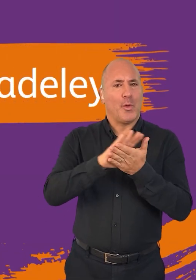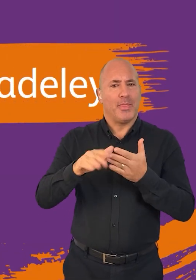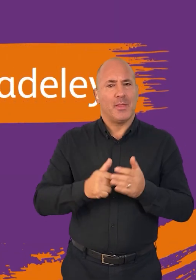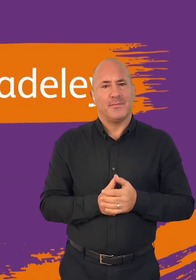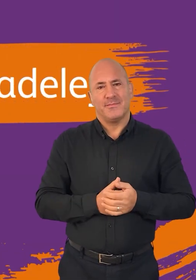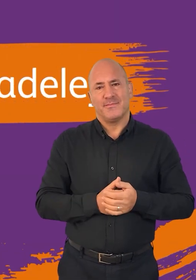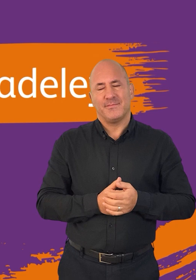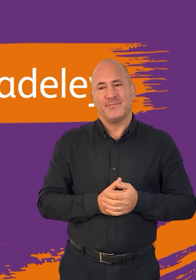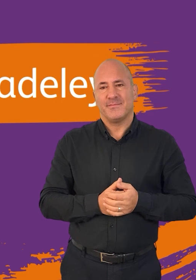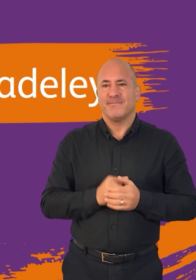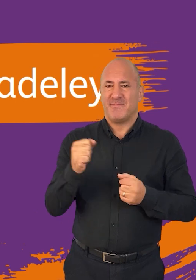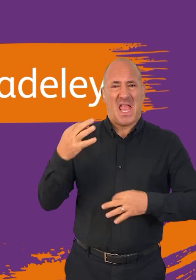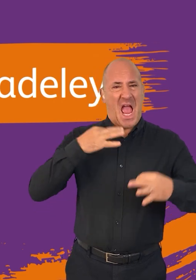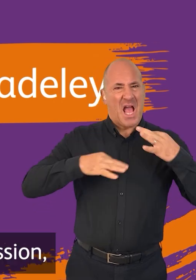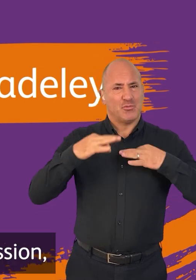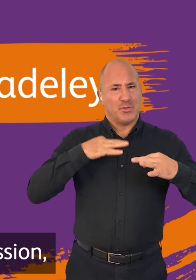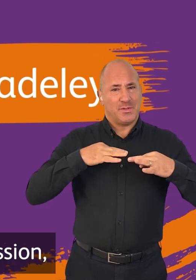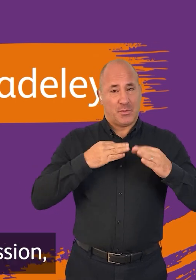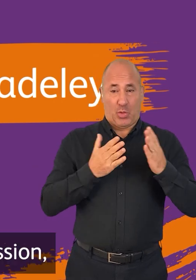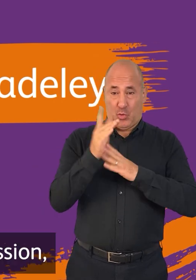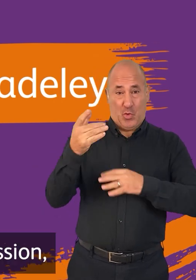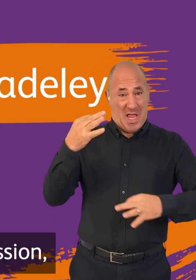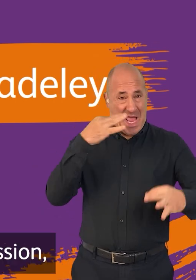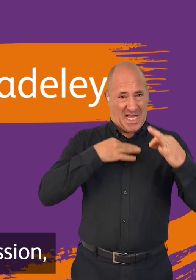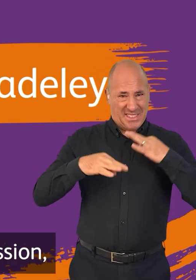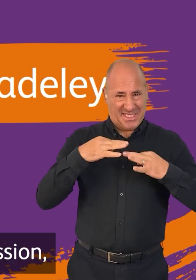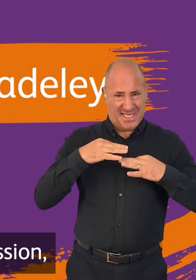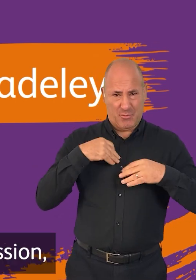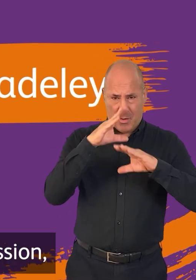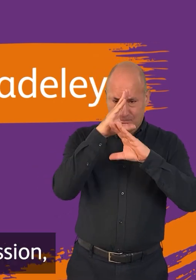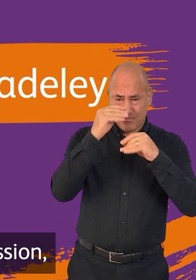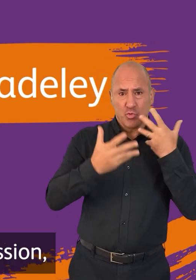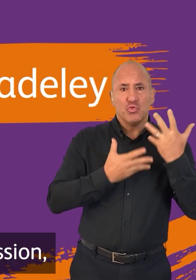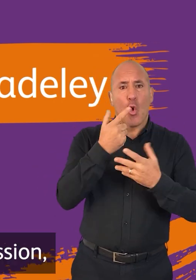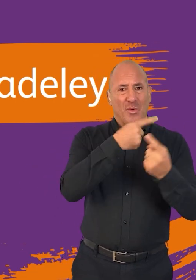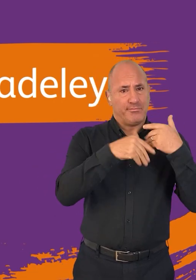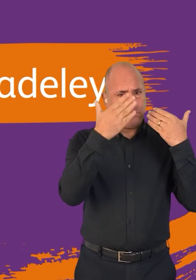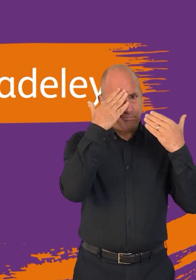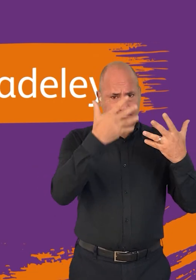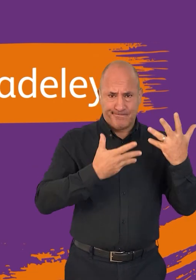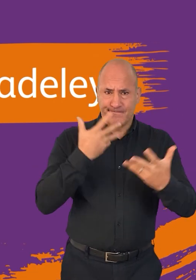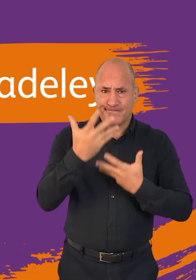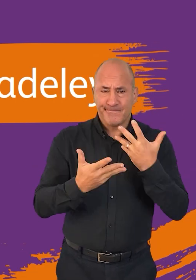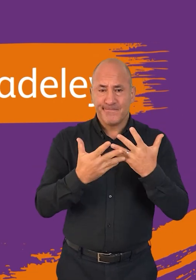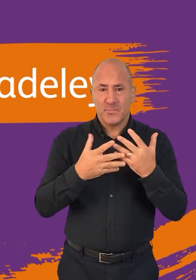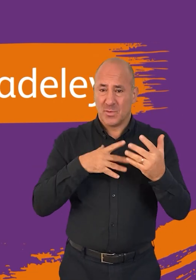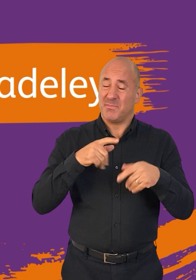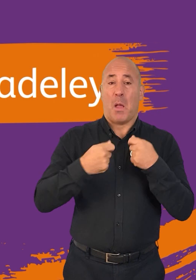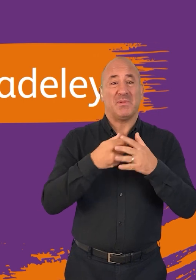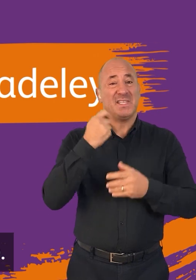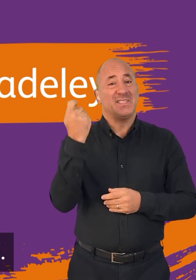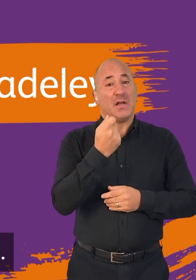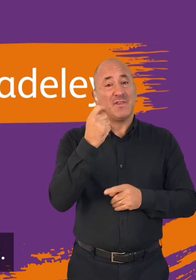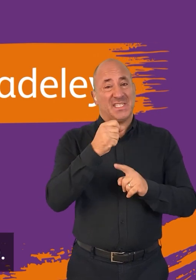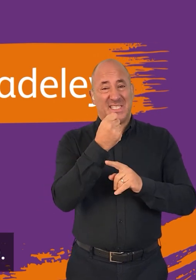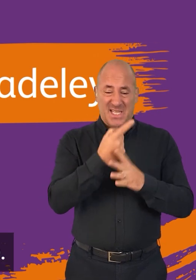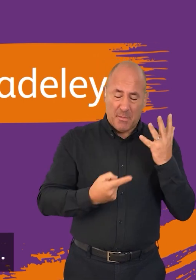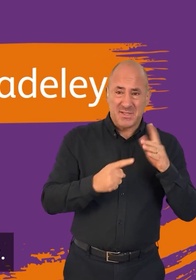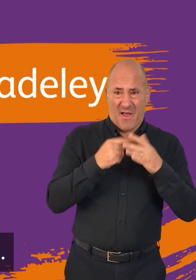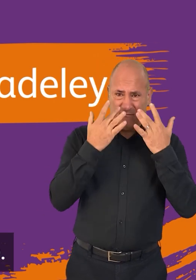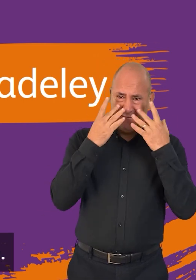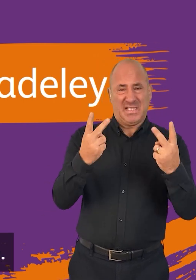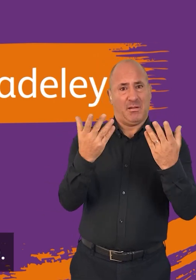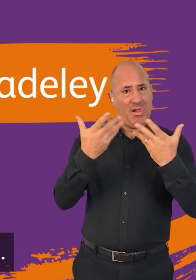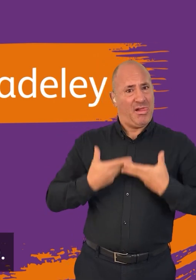Ruth Madeley. Ruth is an actress and through her profession wants to tell untold stories, to be